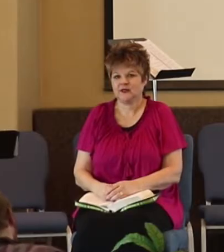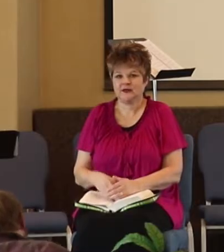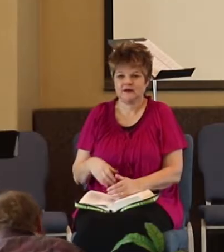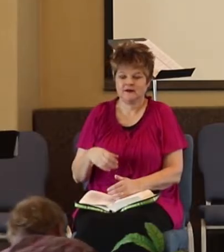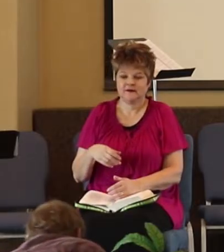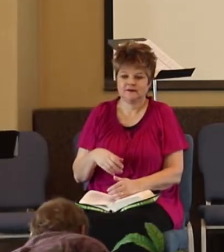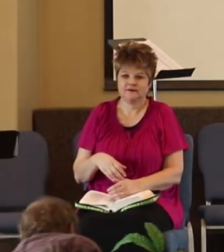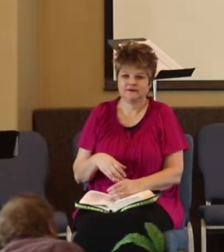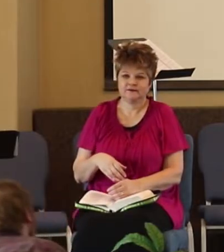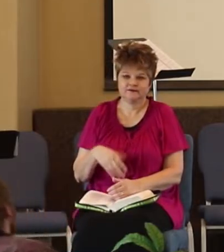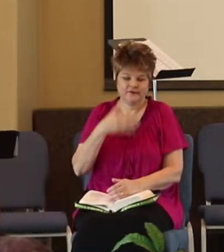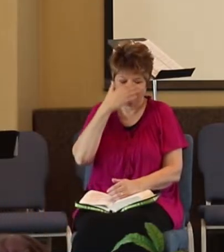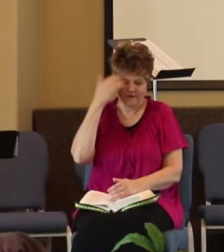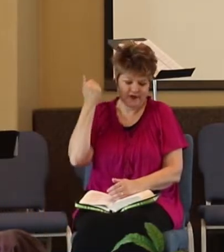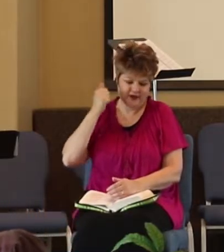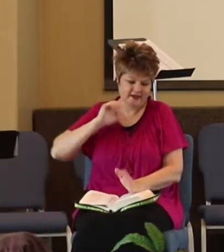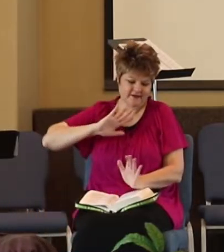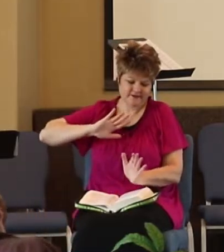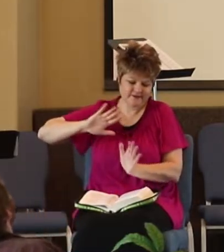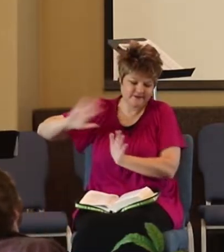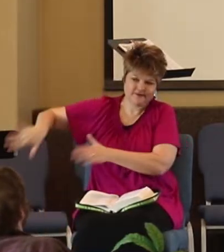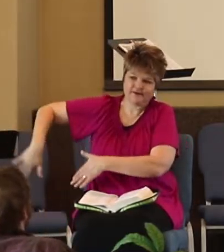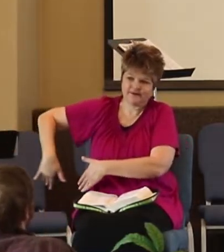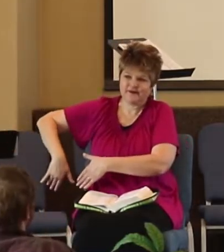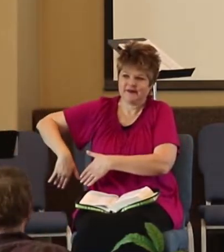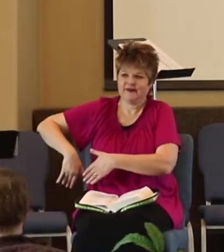Forget your folly. Forget.